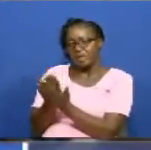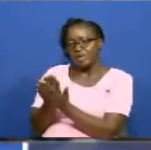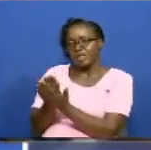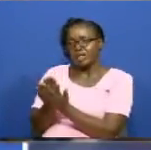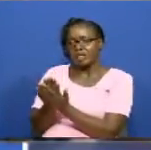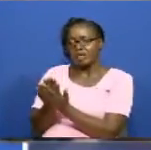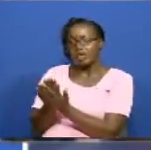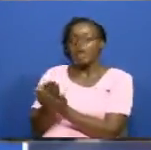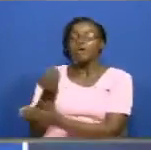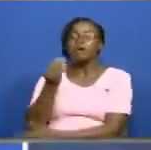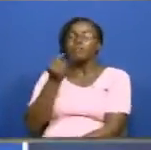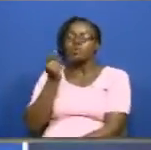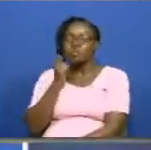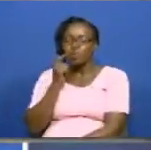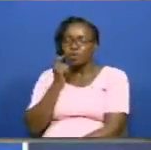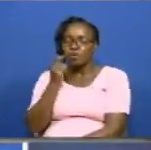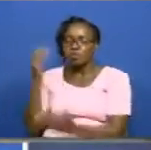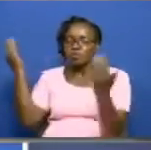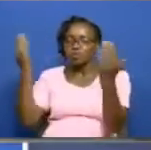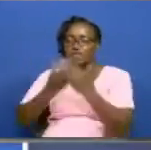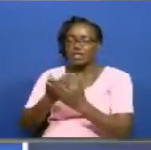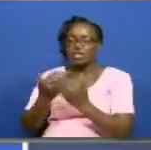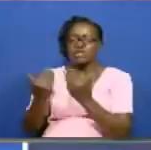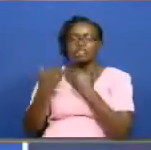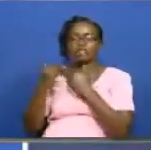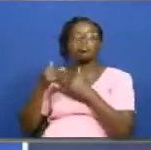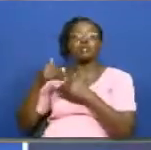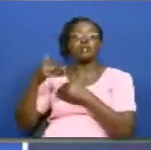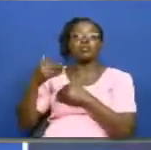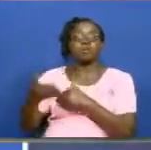wanalala usiku nje. Reporting for Channel One